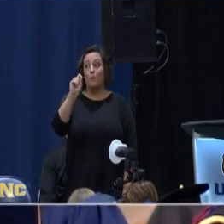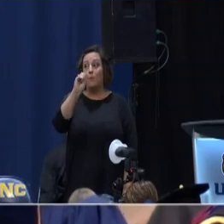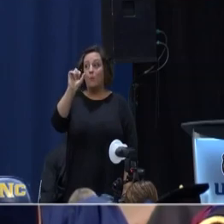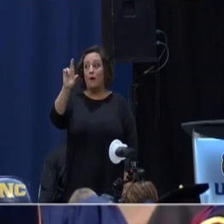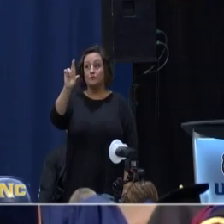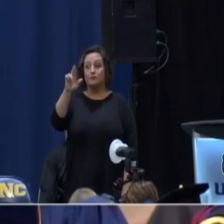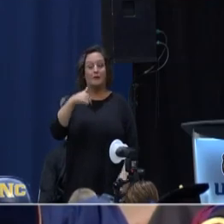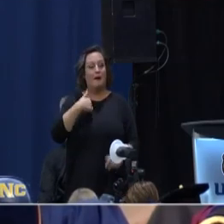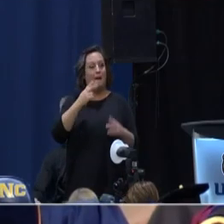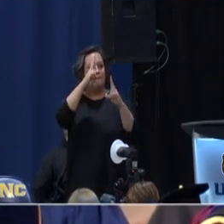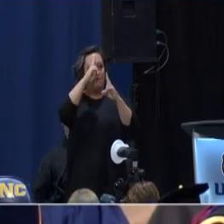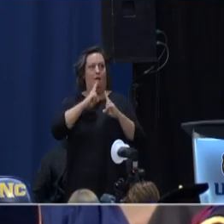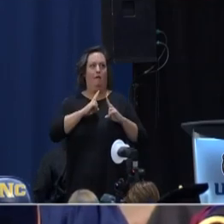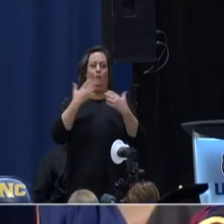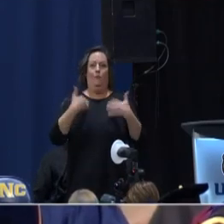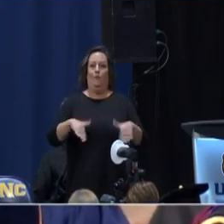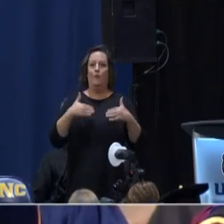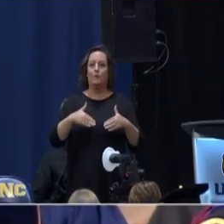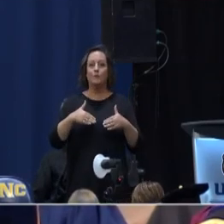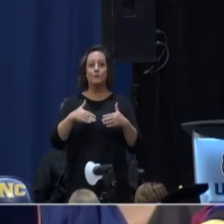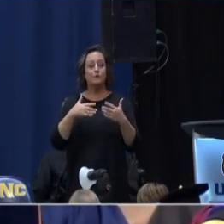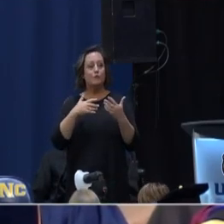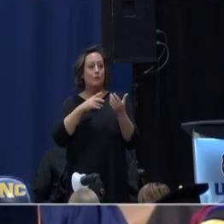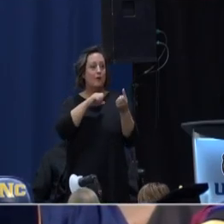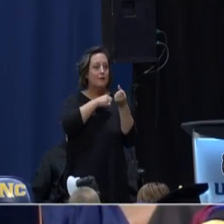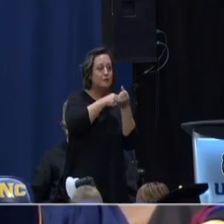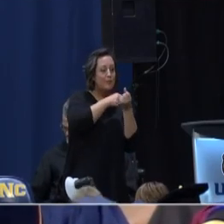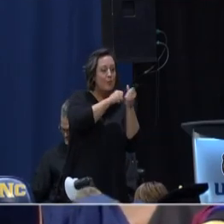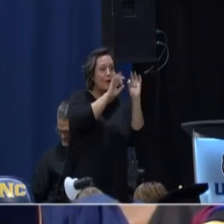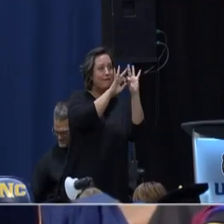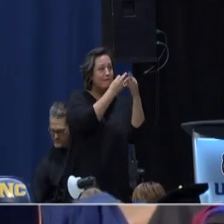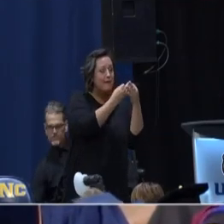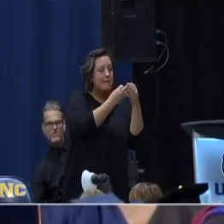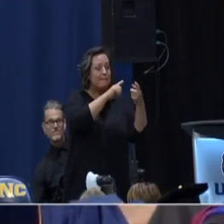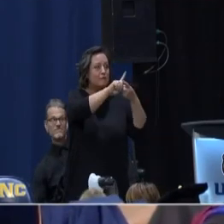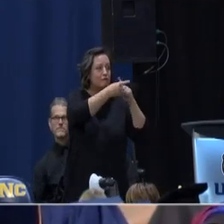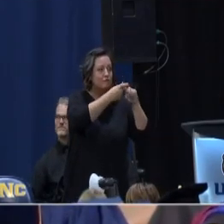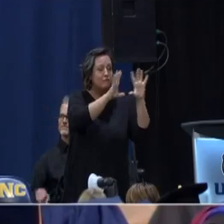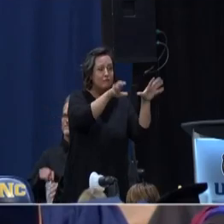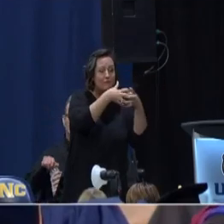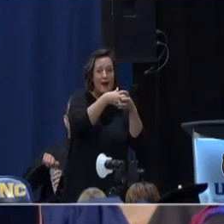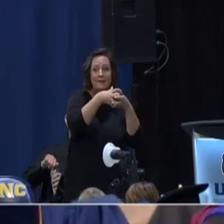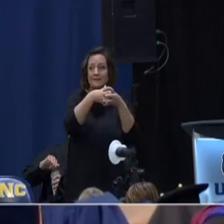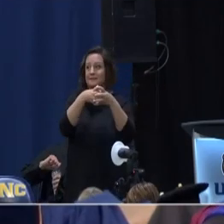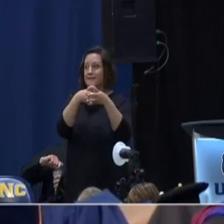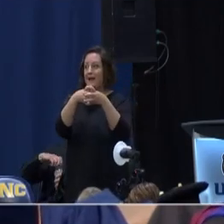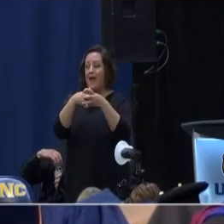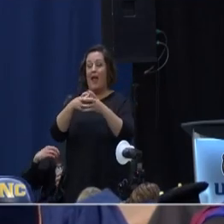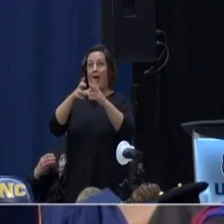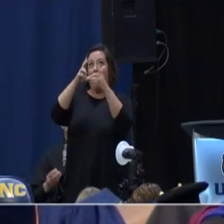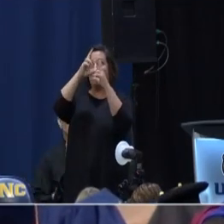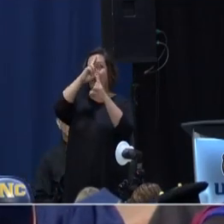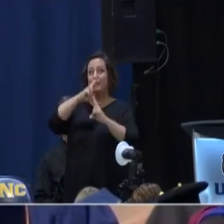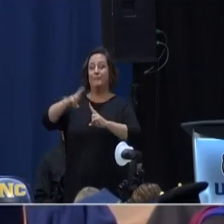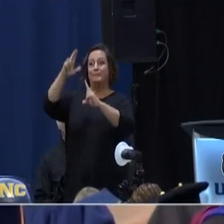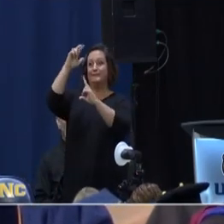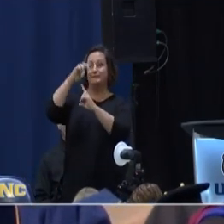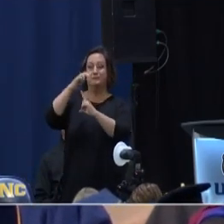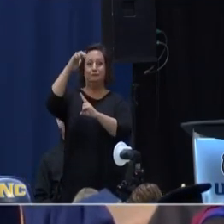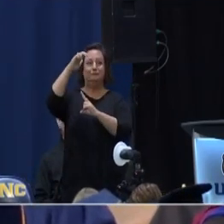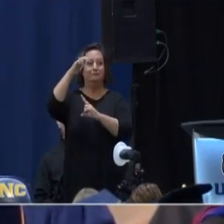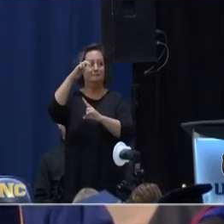to welcome the dignified staff, the supportive family and friends, and the most honorable of graduates.